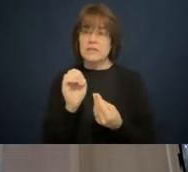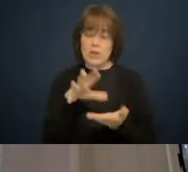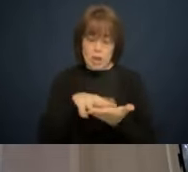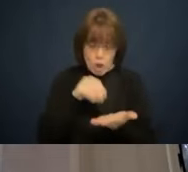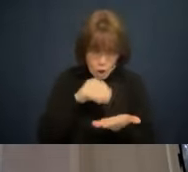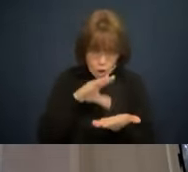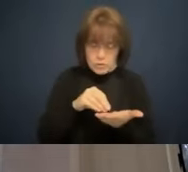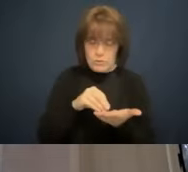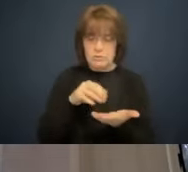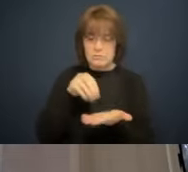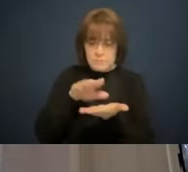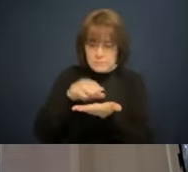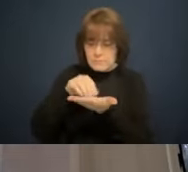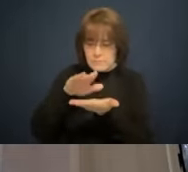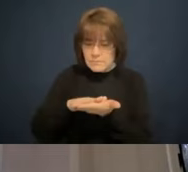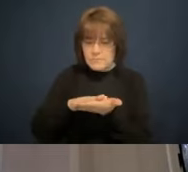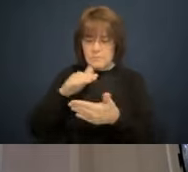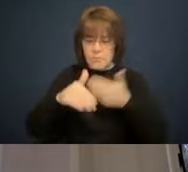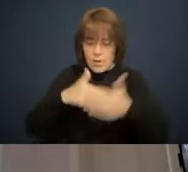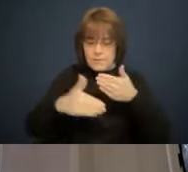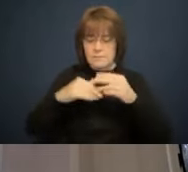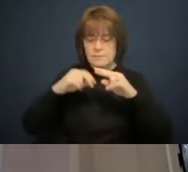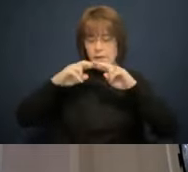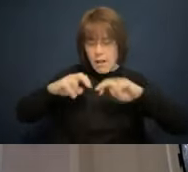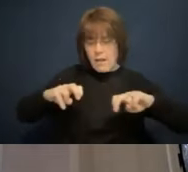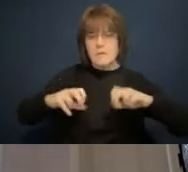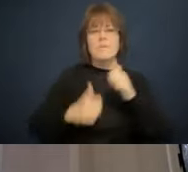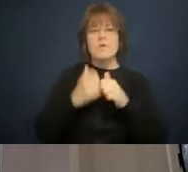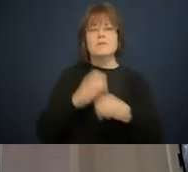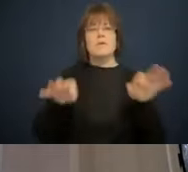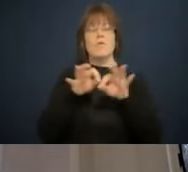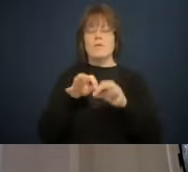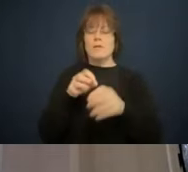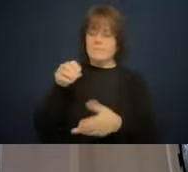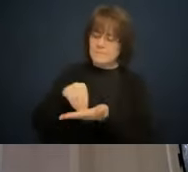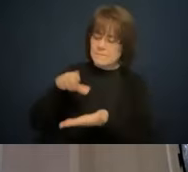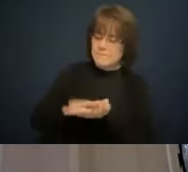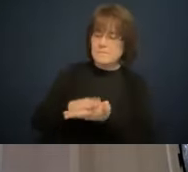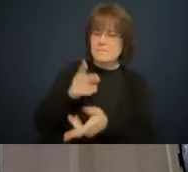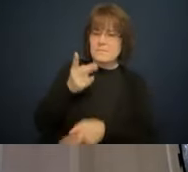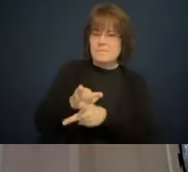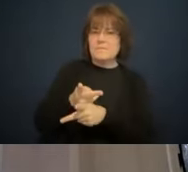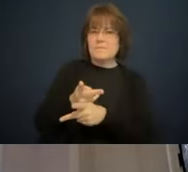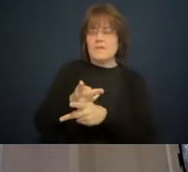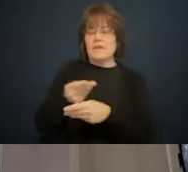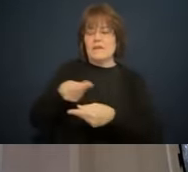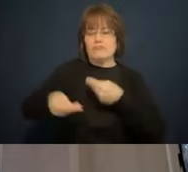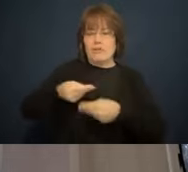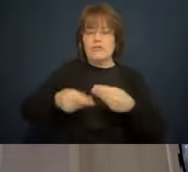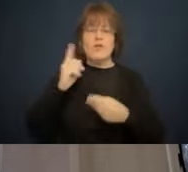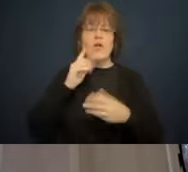needs to be processed, it needs to be analyzed, and most importantly, archived and interchanged. You hear a lot